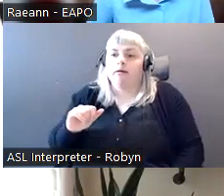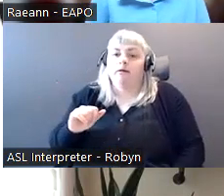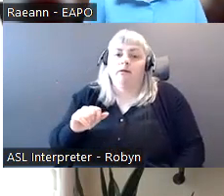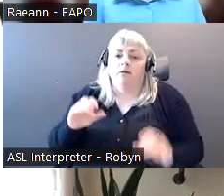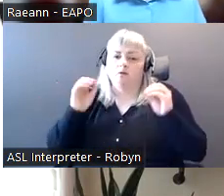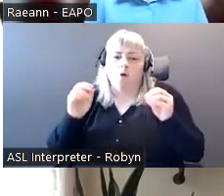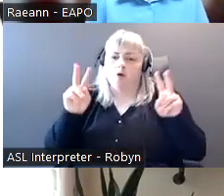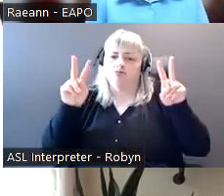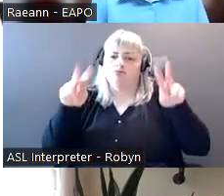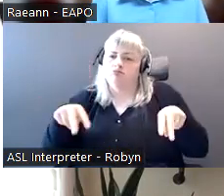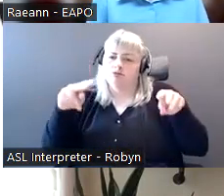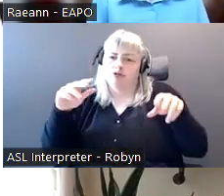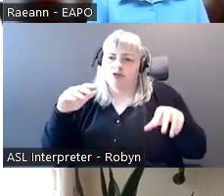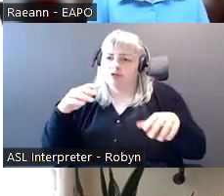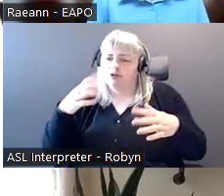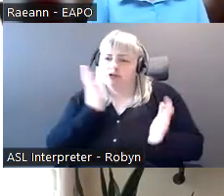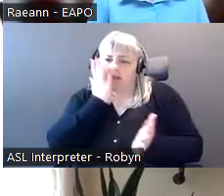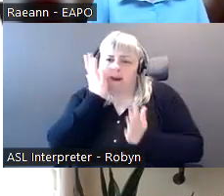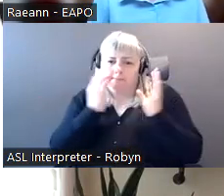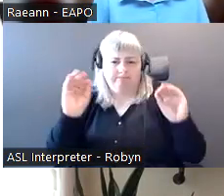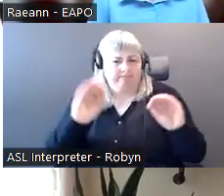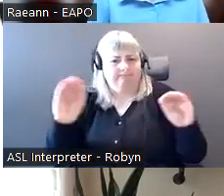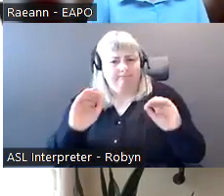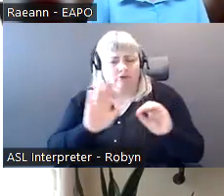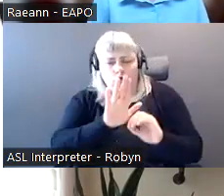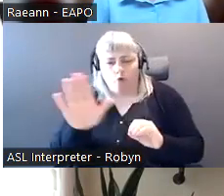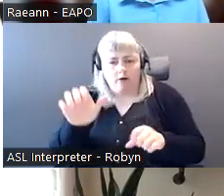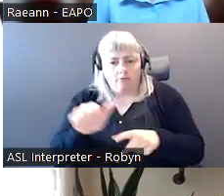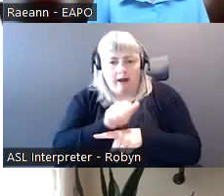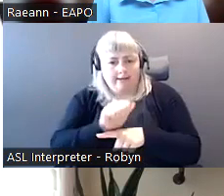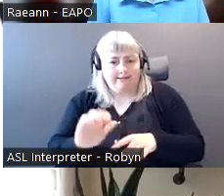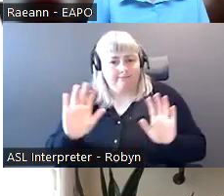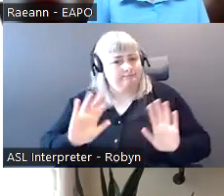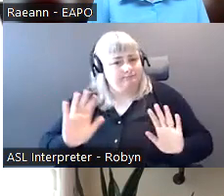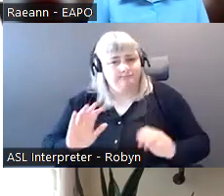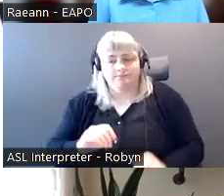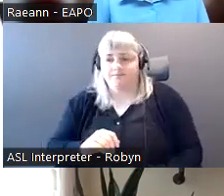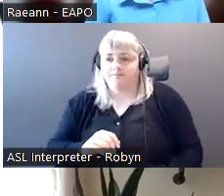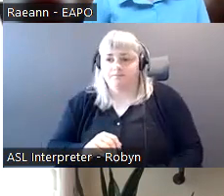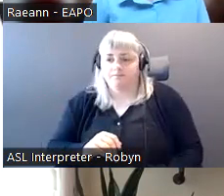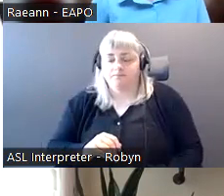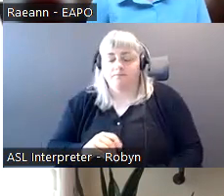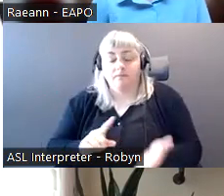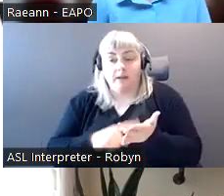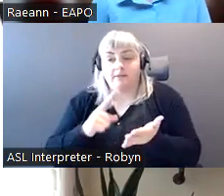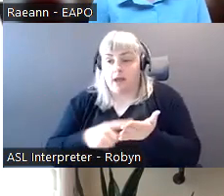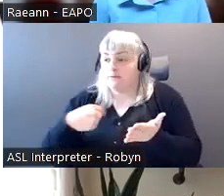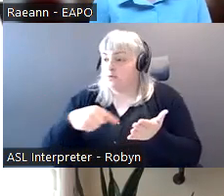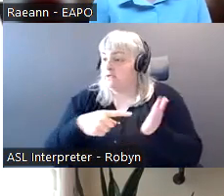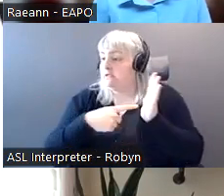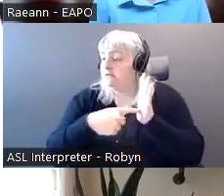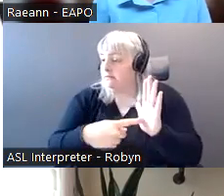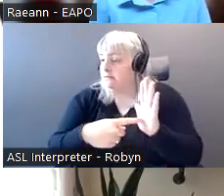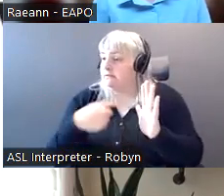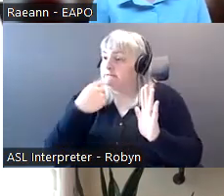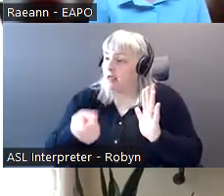on whatever practices you do. It's all really humbling, because so much of the time we tell others to take a deep breath,